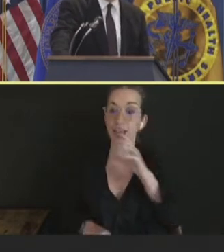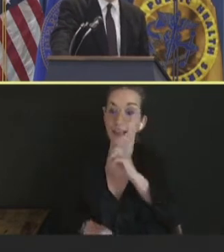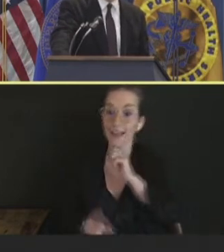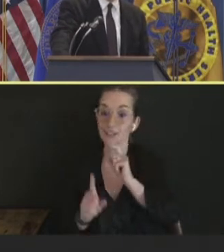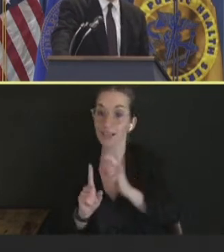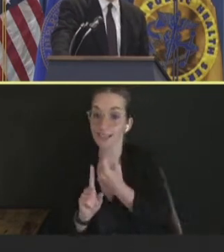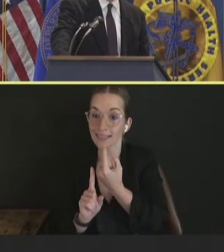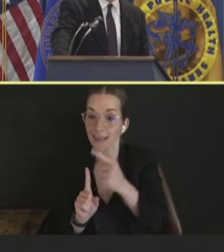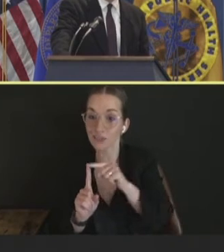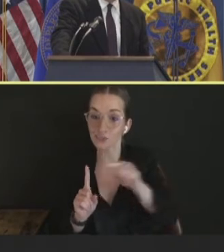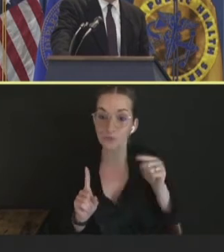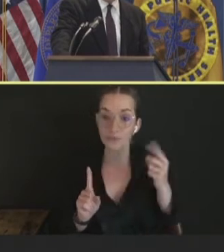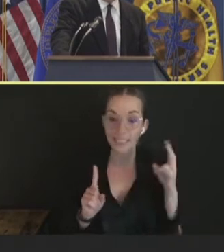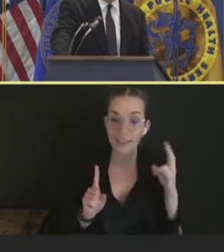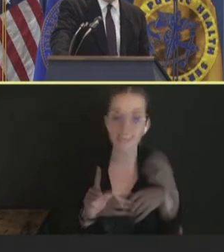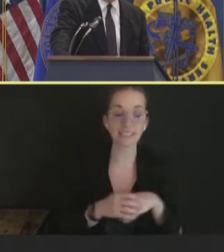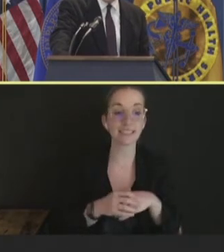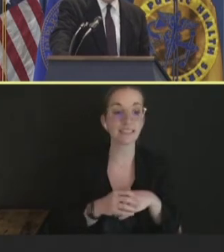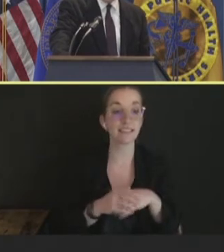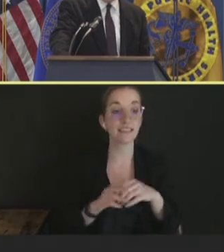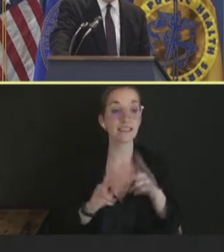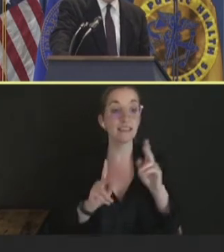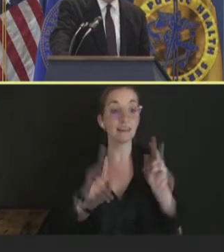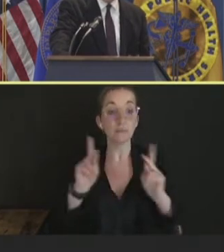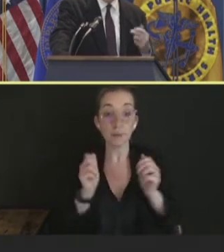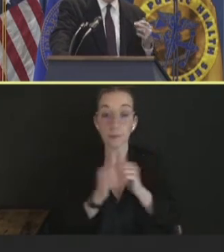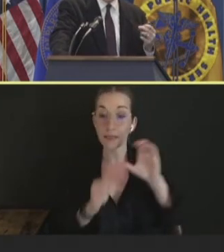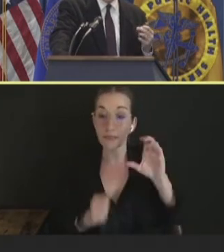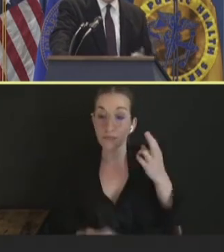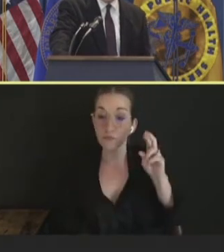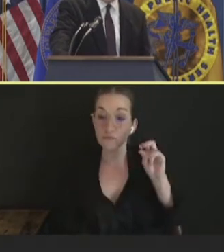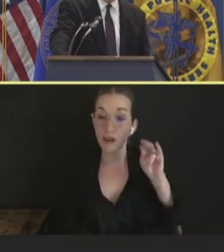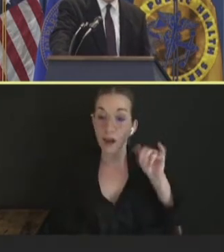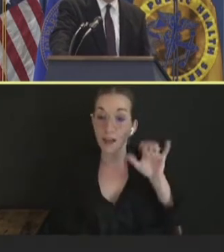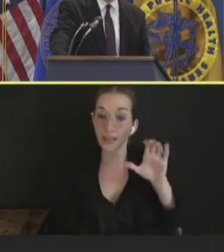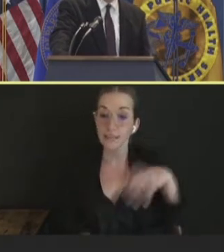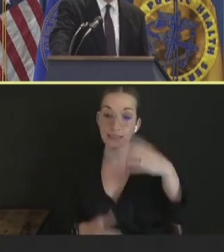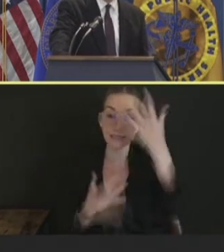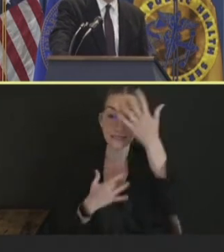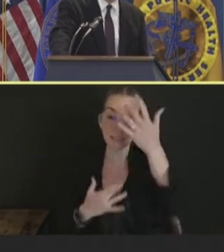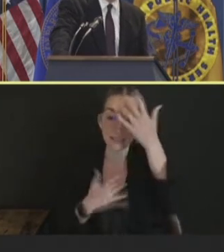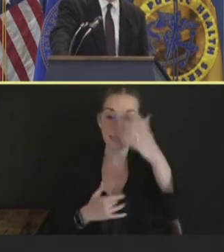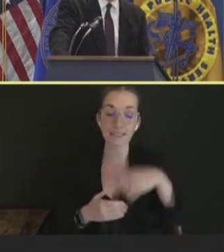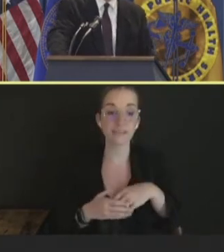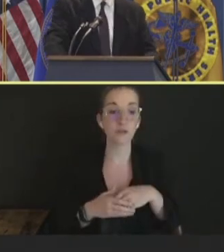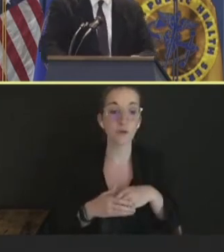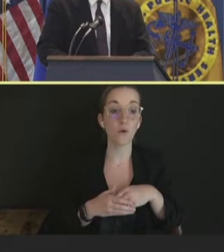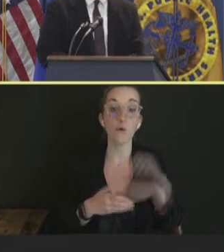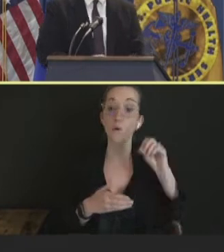and those living in rural communities or in areas with higher than average